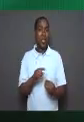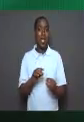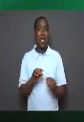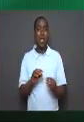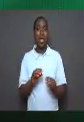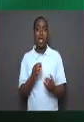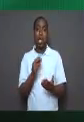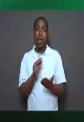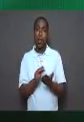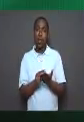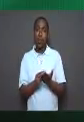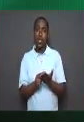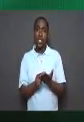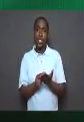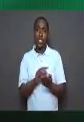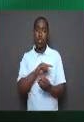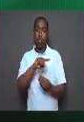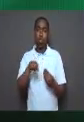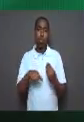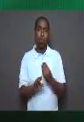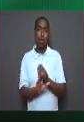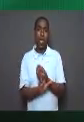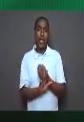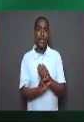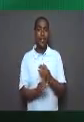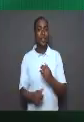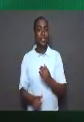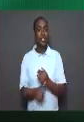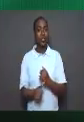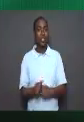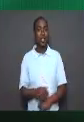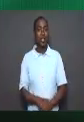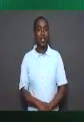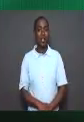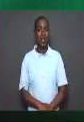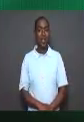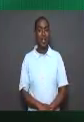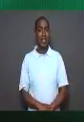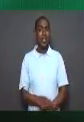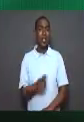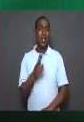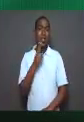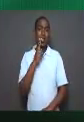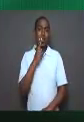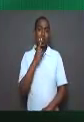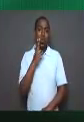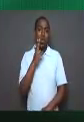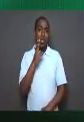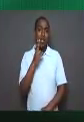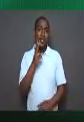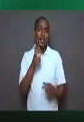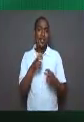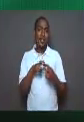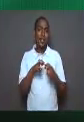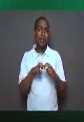the economy of the whole country. People who suffer from